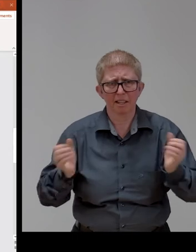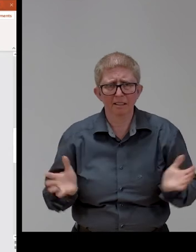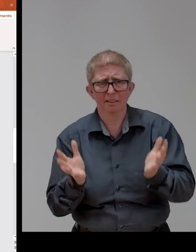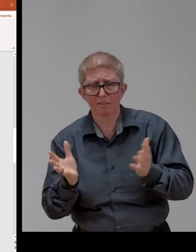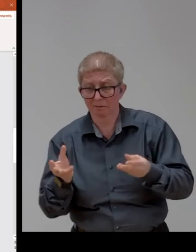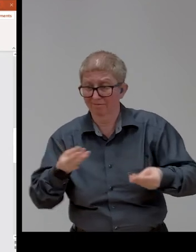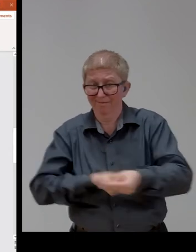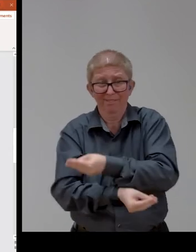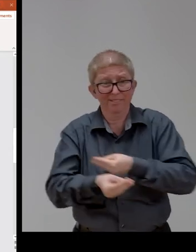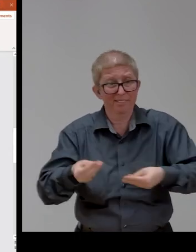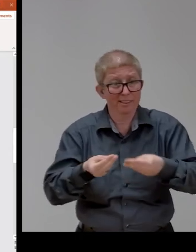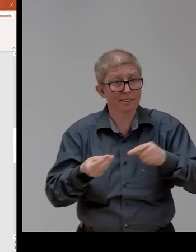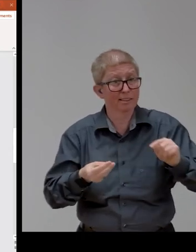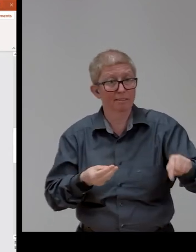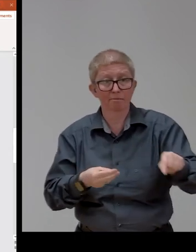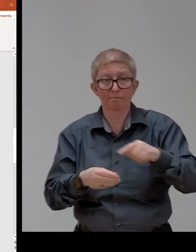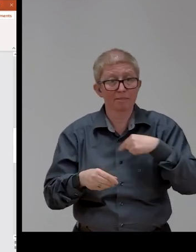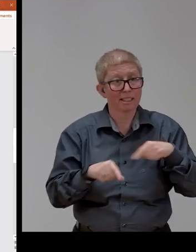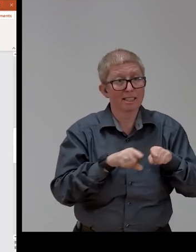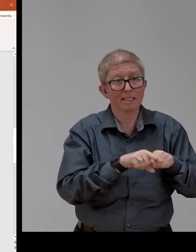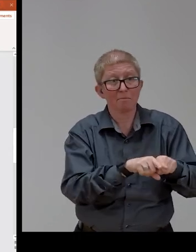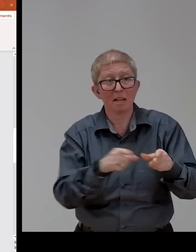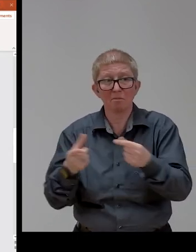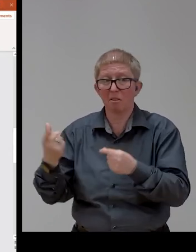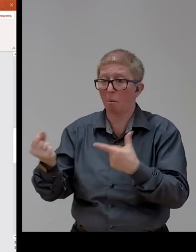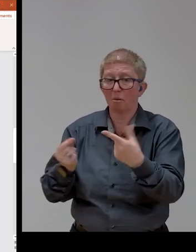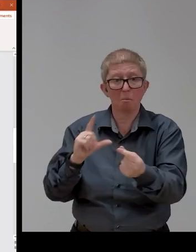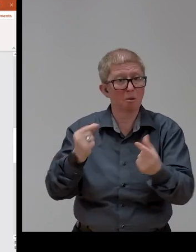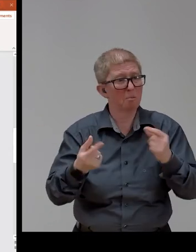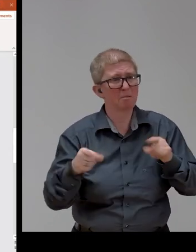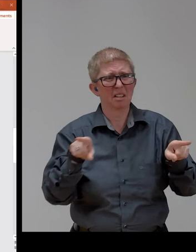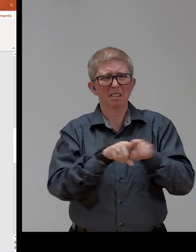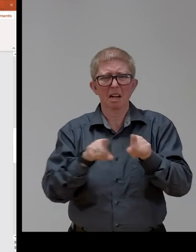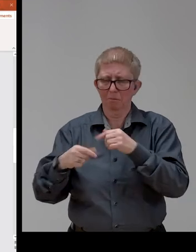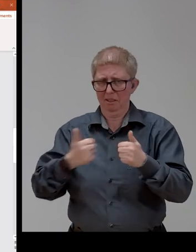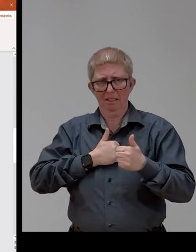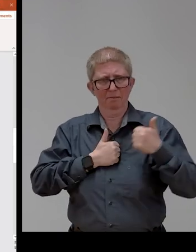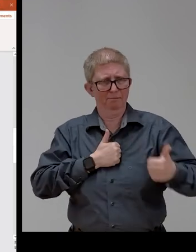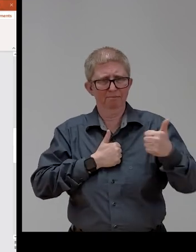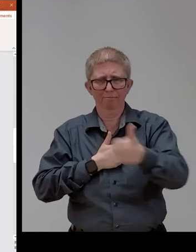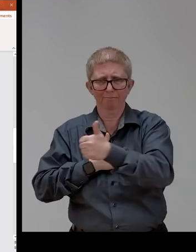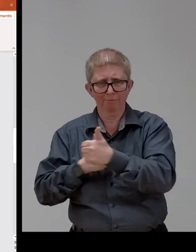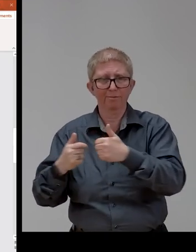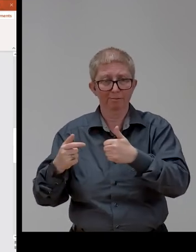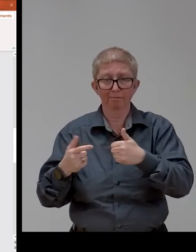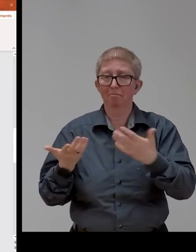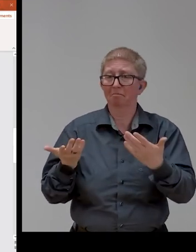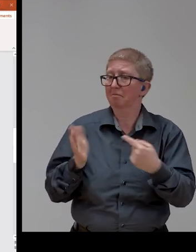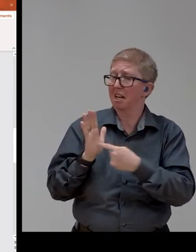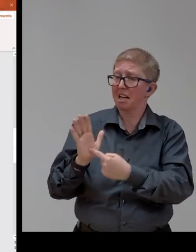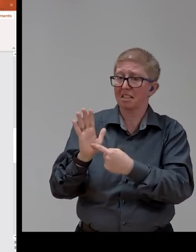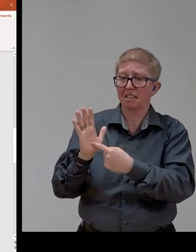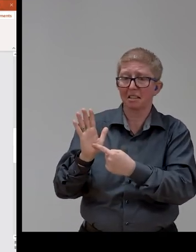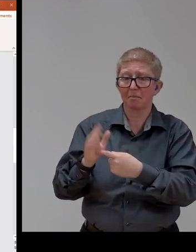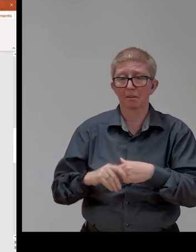things as what others do. And here I would like to take the example of the Barrow Cadbury Trust, who partnered with the National Lottery